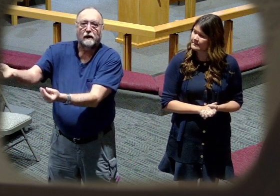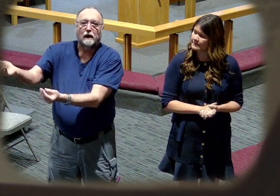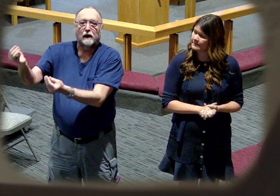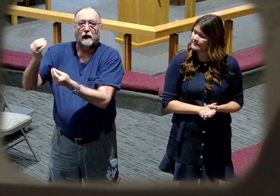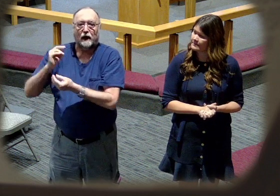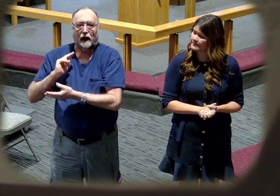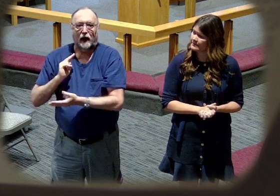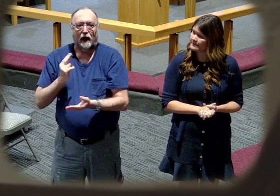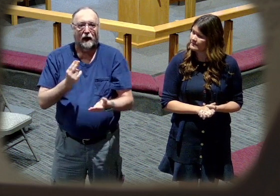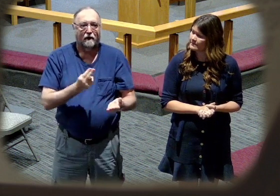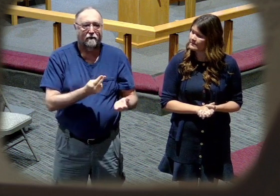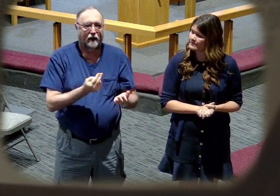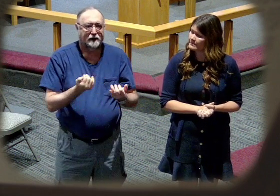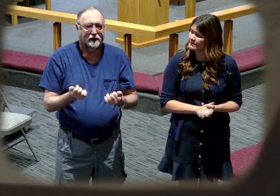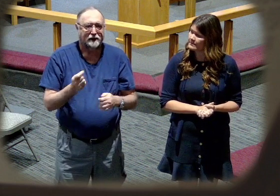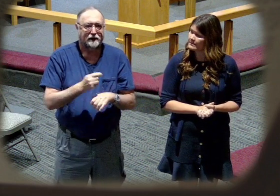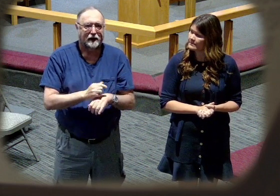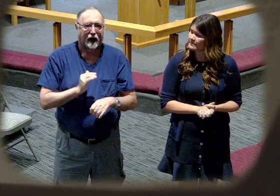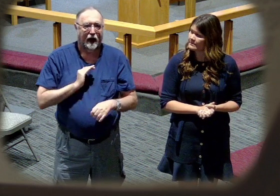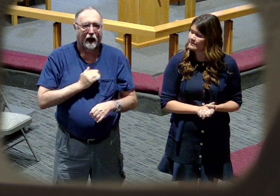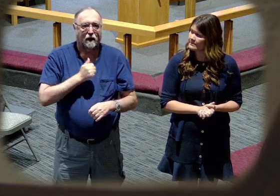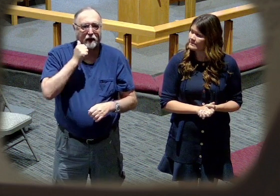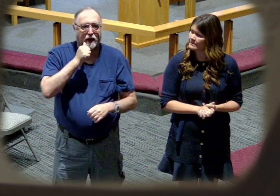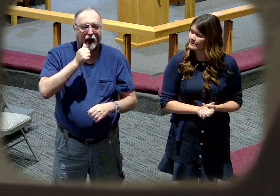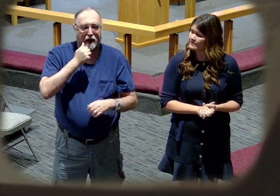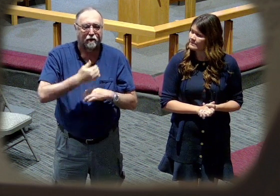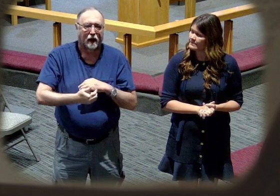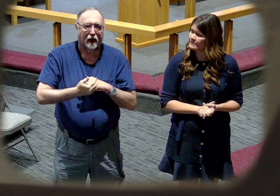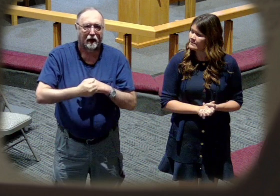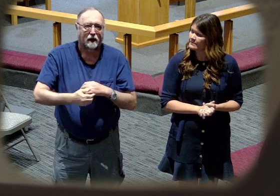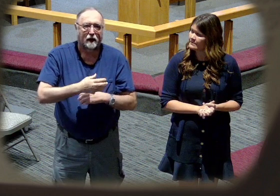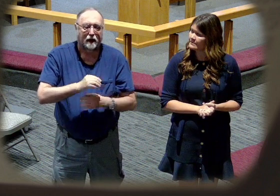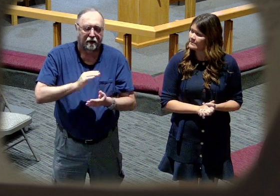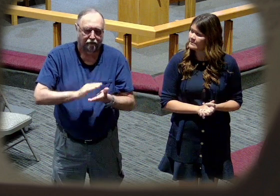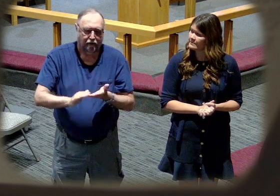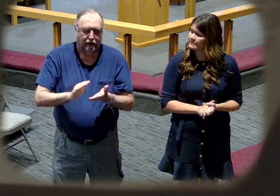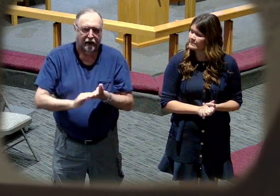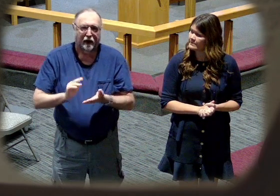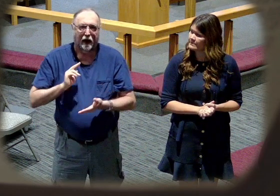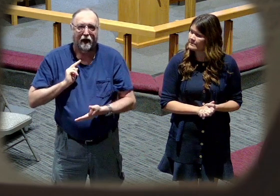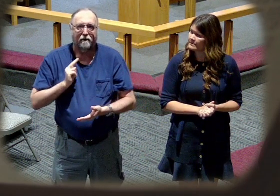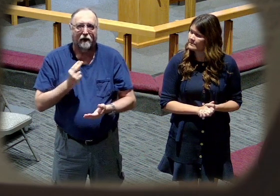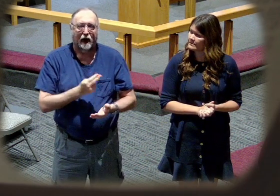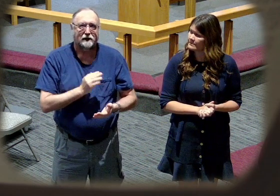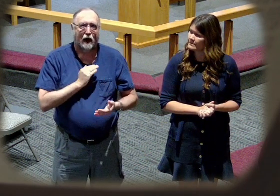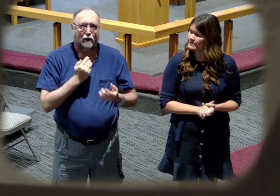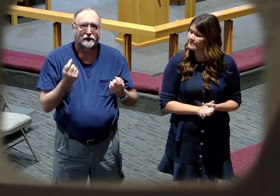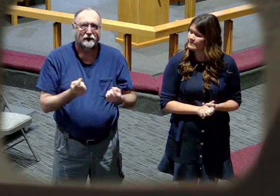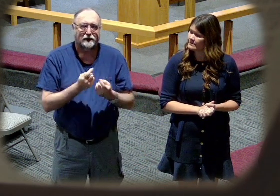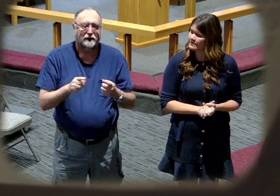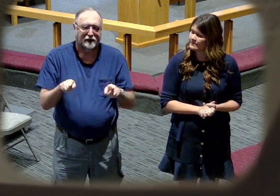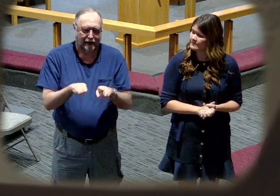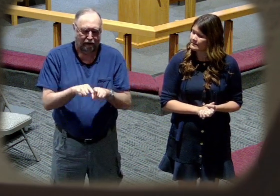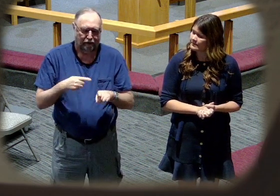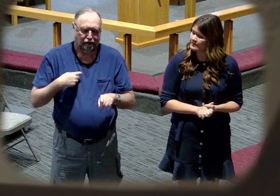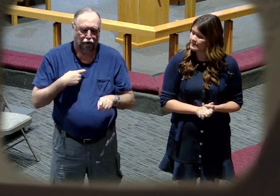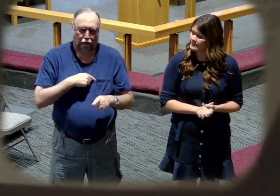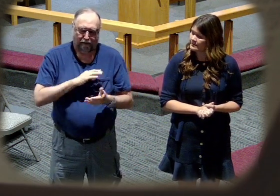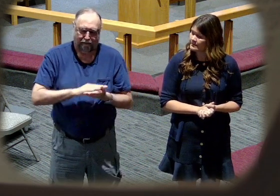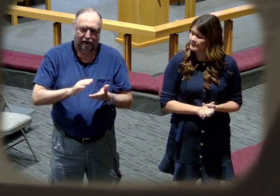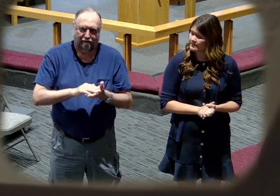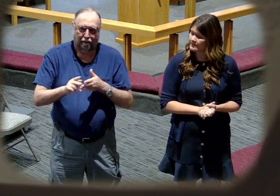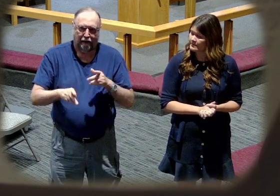heaven. Give us this day our daily bread, and forgive us our trespasses, as we forgive those